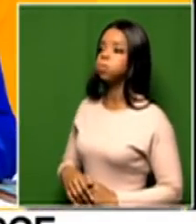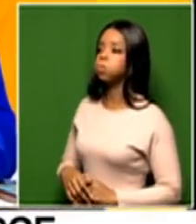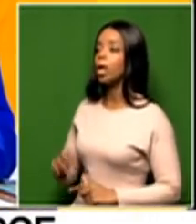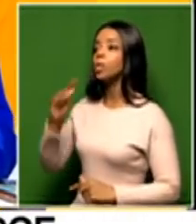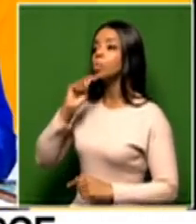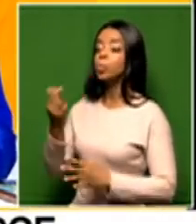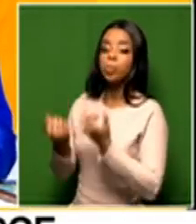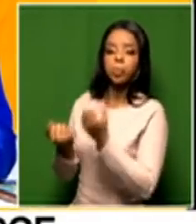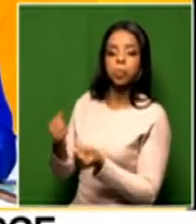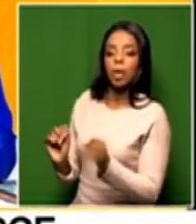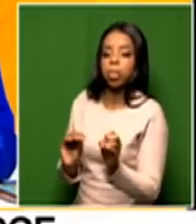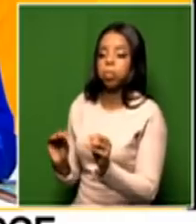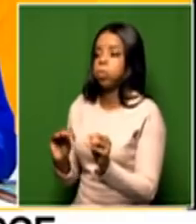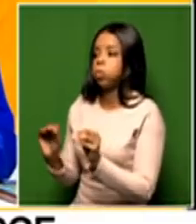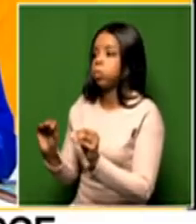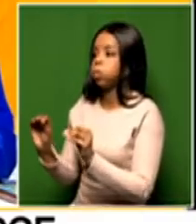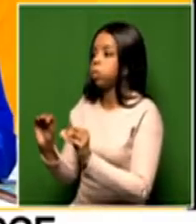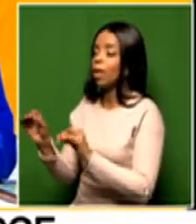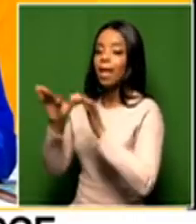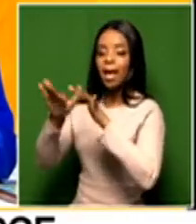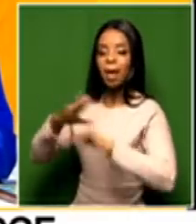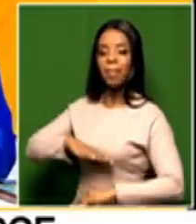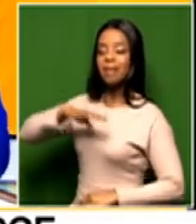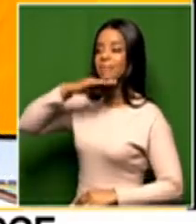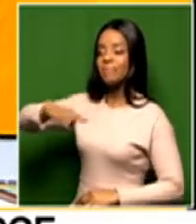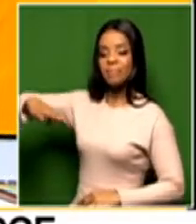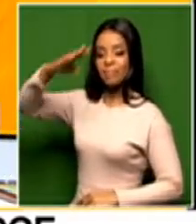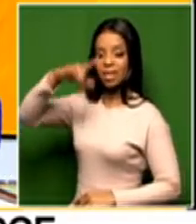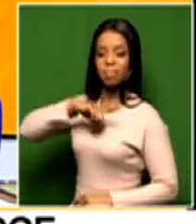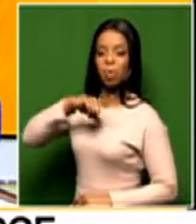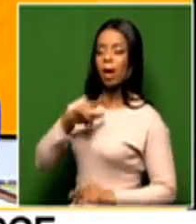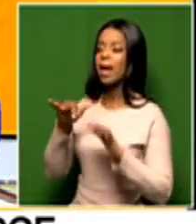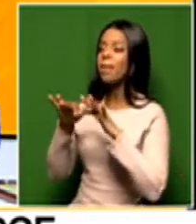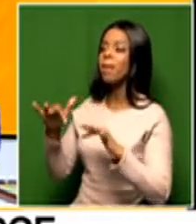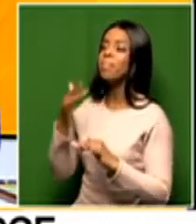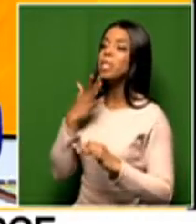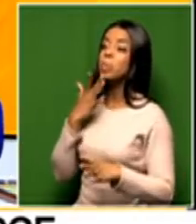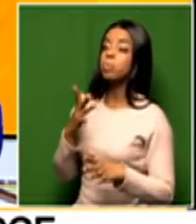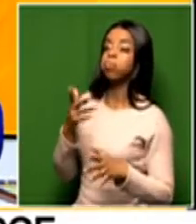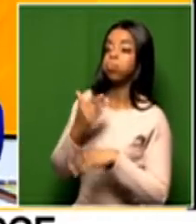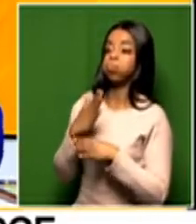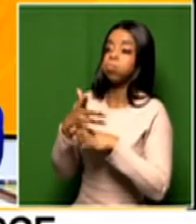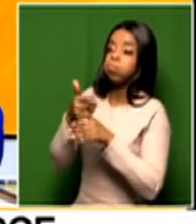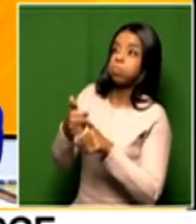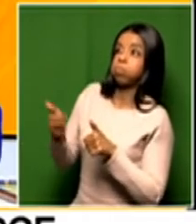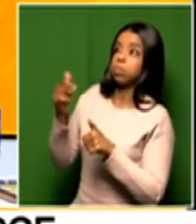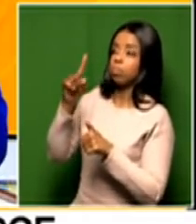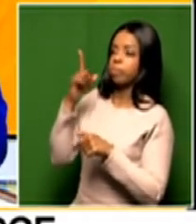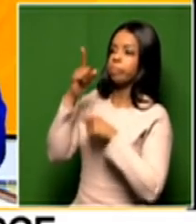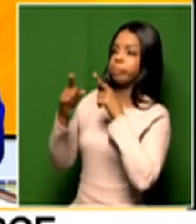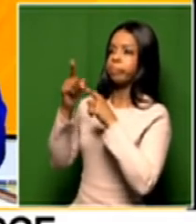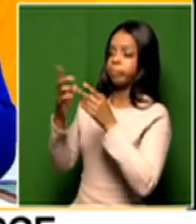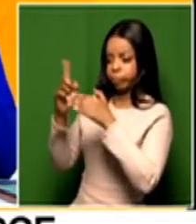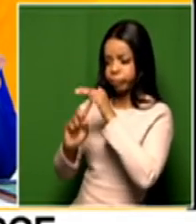People are fed up, and that we still have not seen high-profile prosecutions. We're speaking just of this border case,